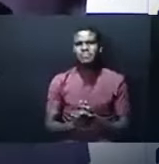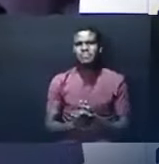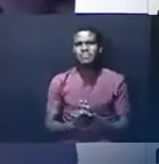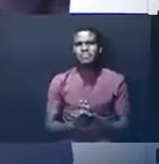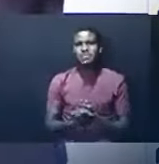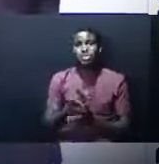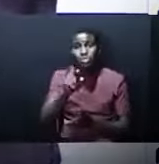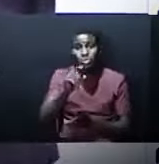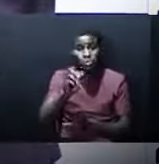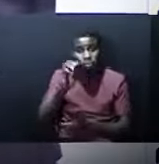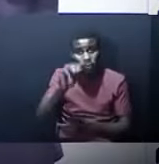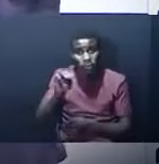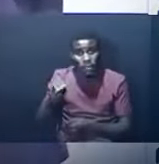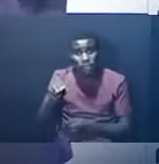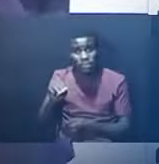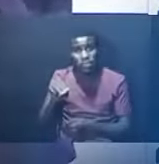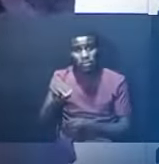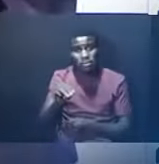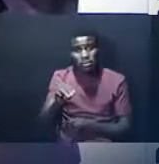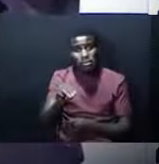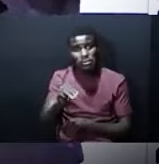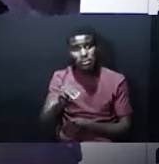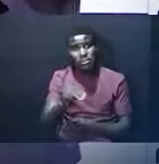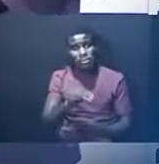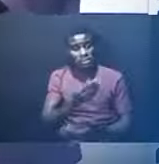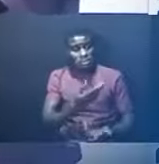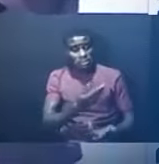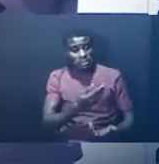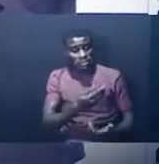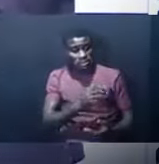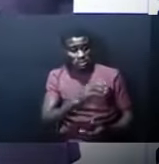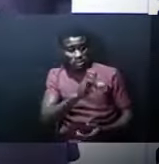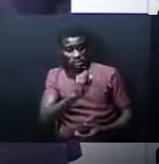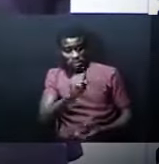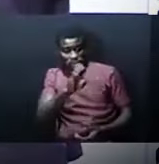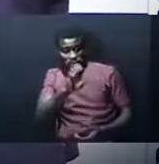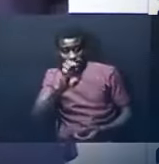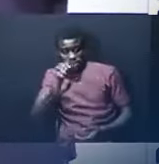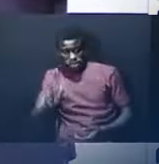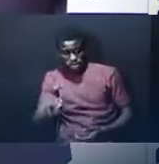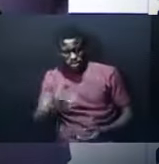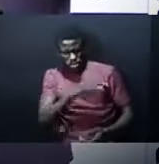You need to dread these seeds of resentment